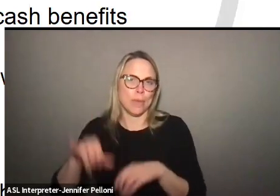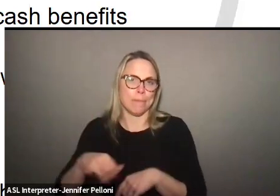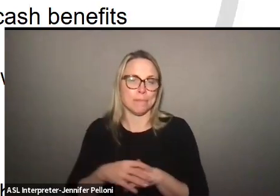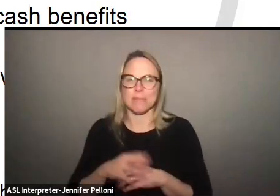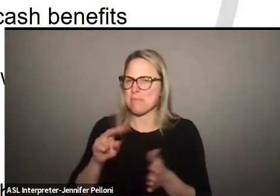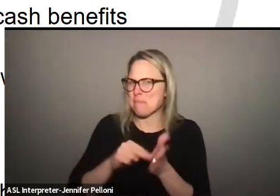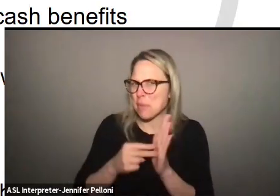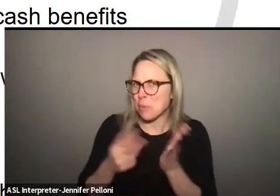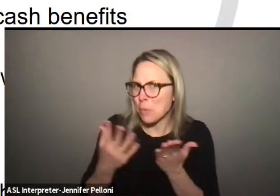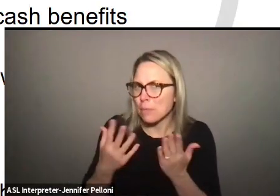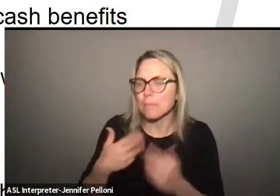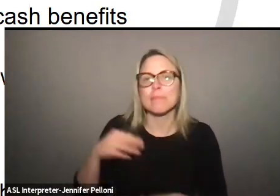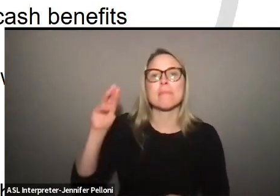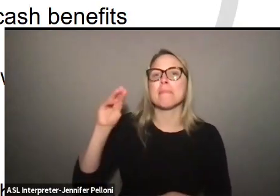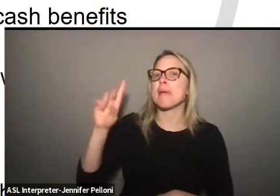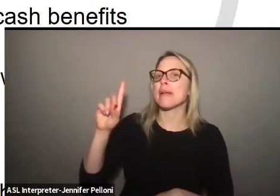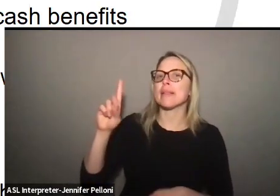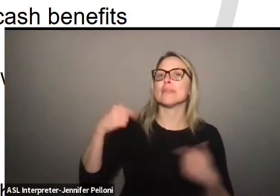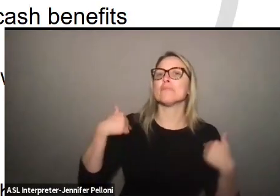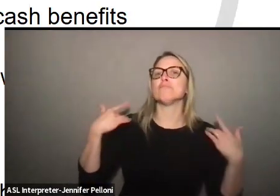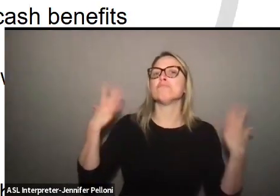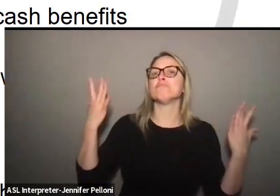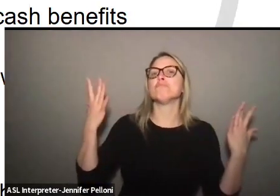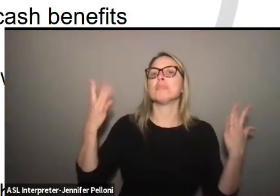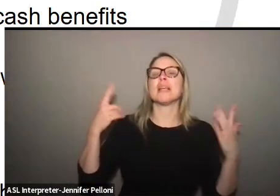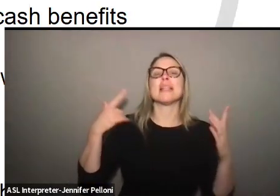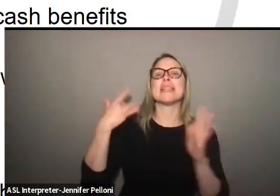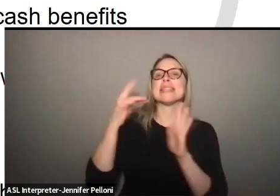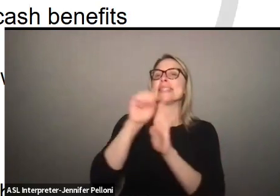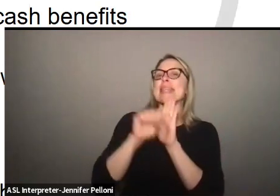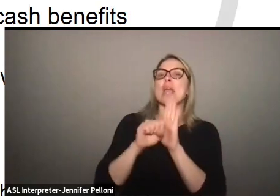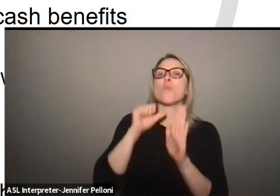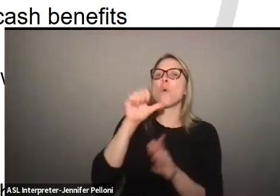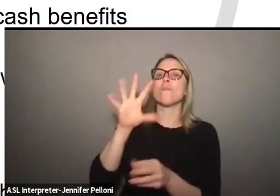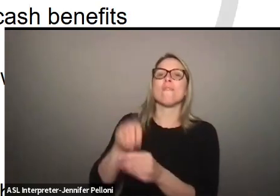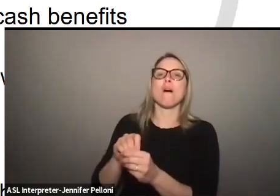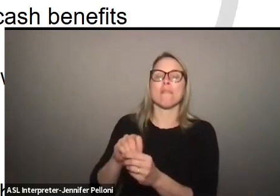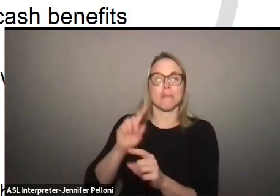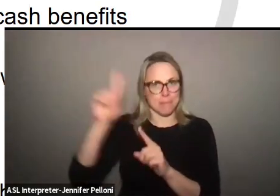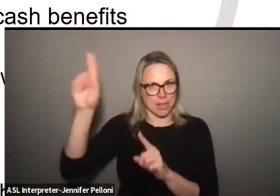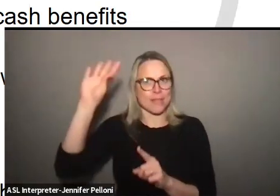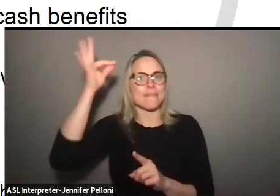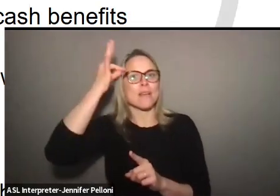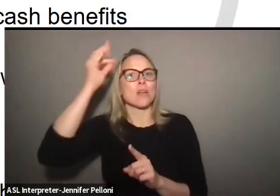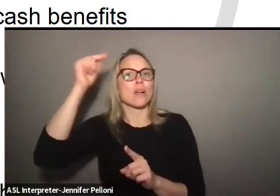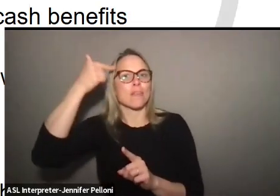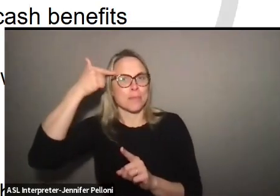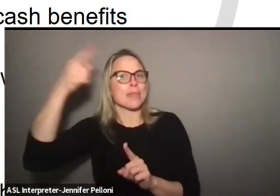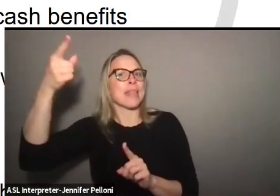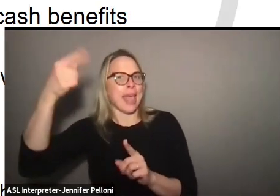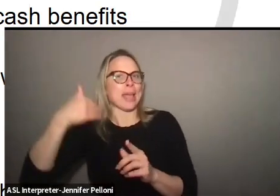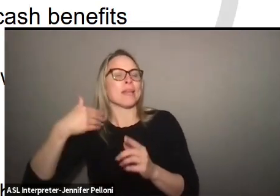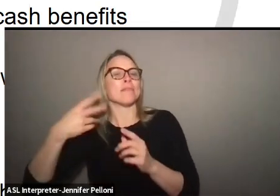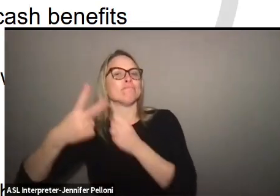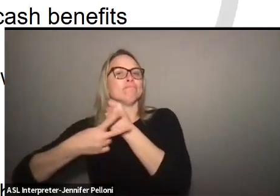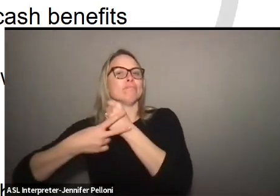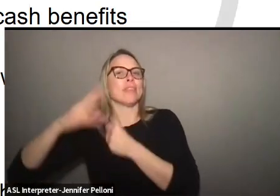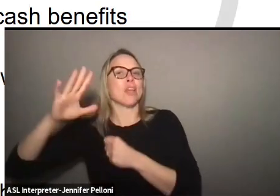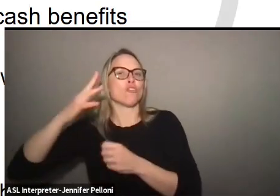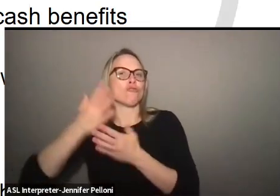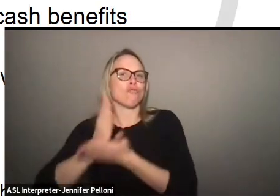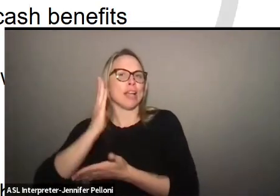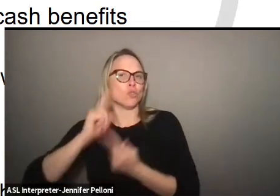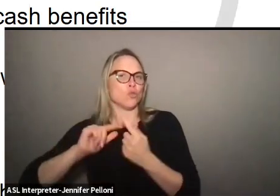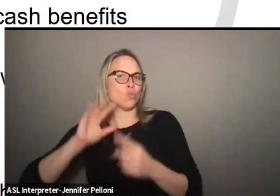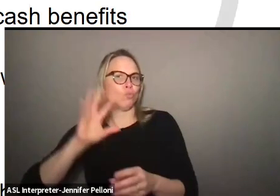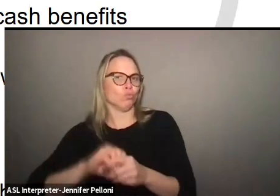mean? Maryland's not going to go do it, but the federal government still reserves the right to do that. And it's important to know that